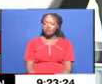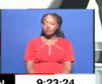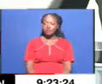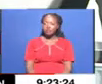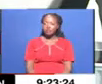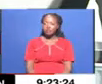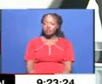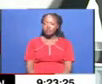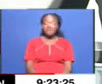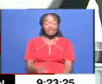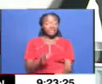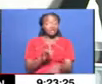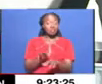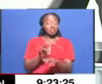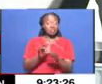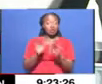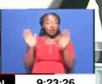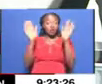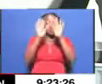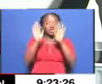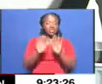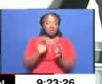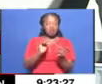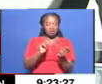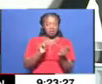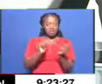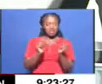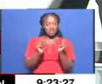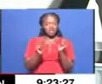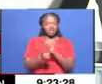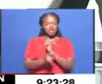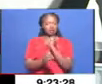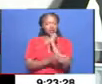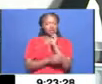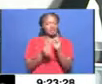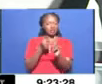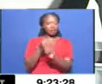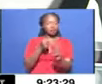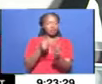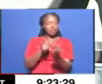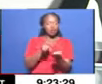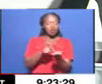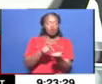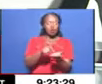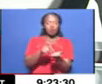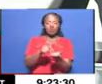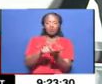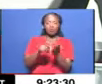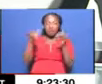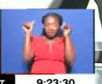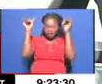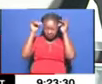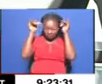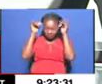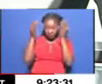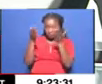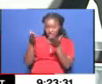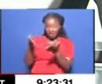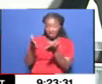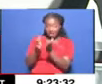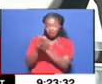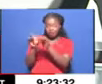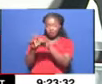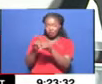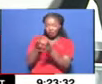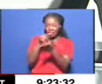The effects of climate change have badly impacted crop farming and livestock keeping, consequently